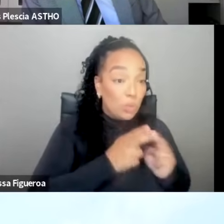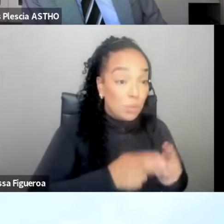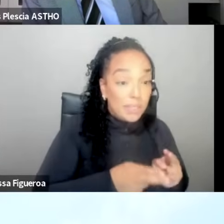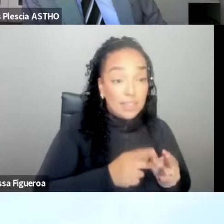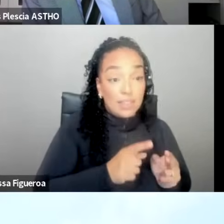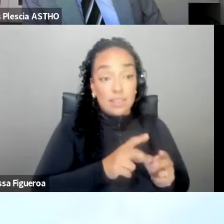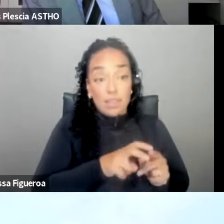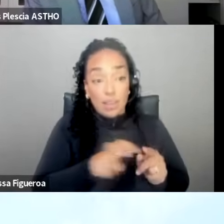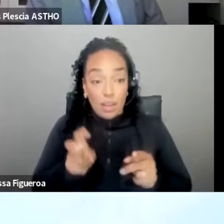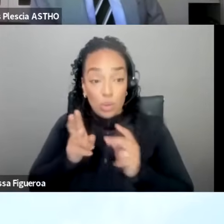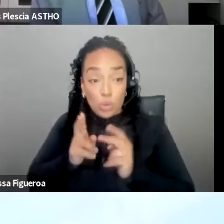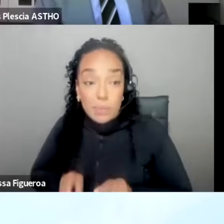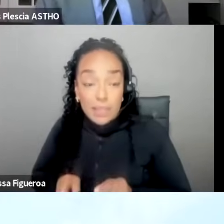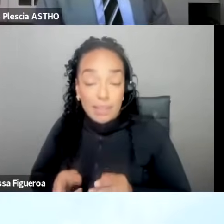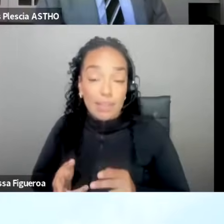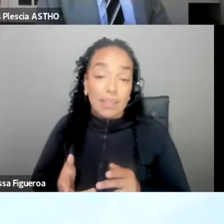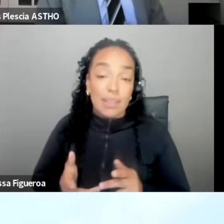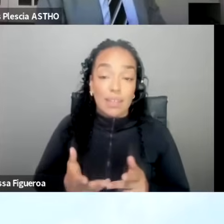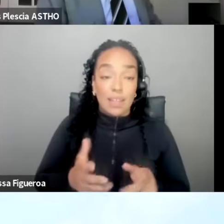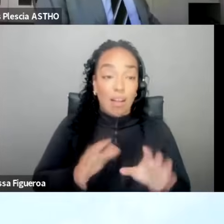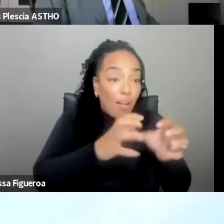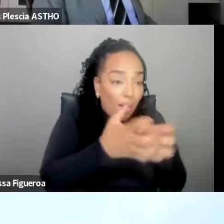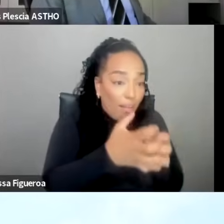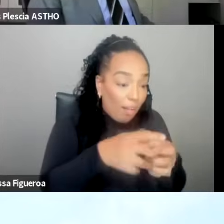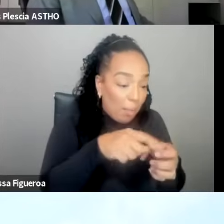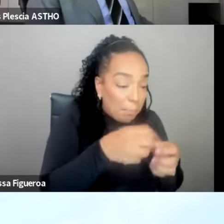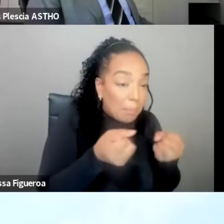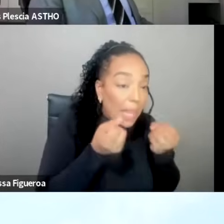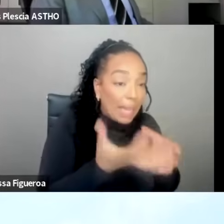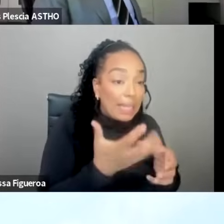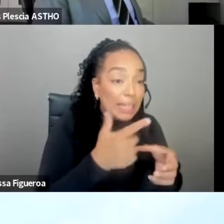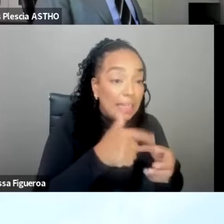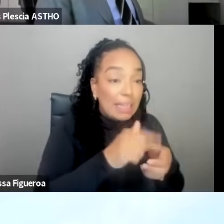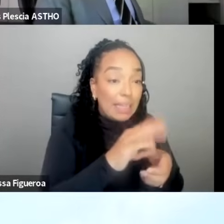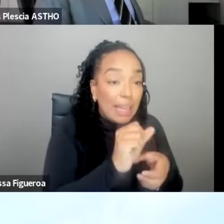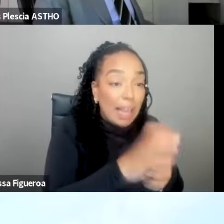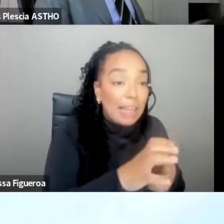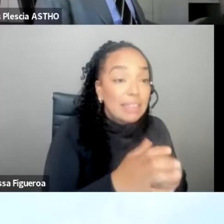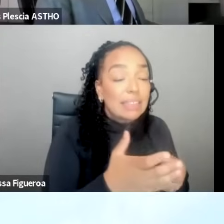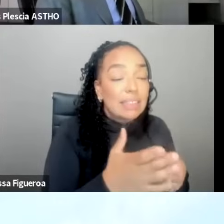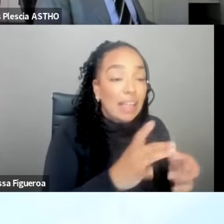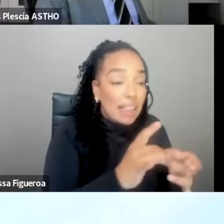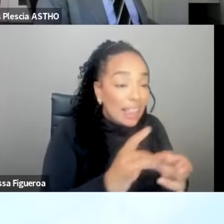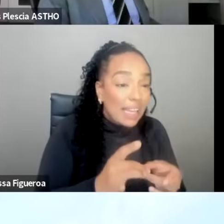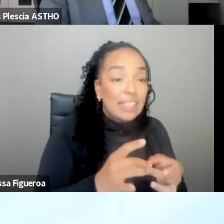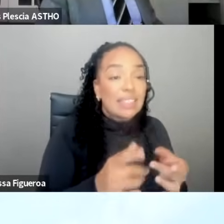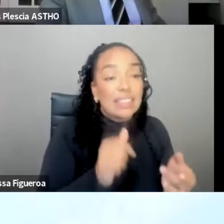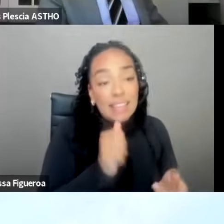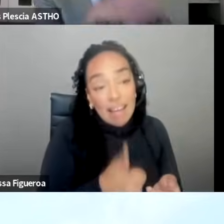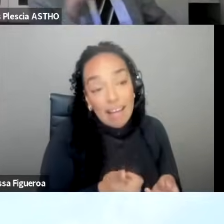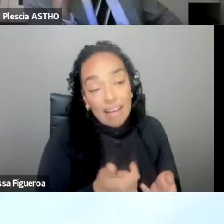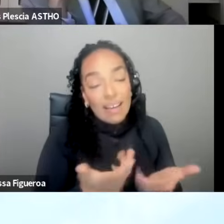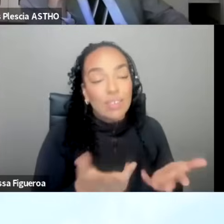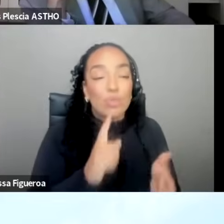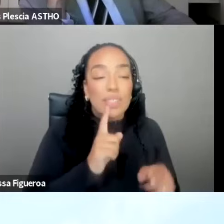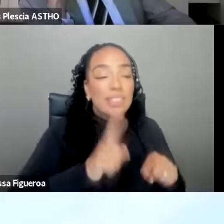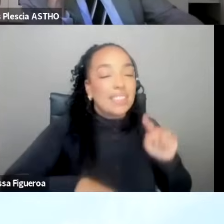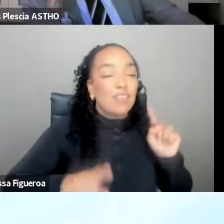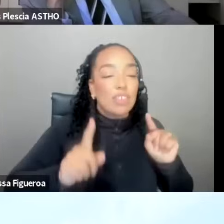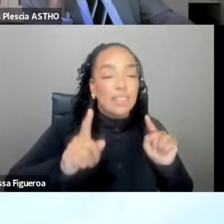of cases. Epidemiology linked, not epi-linked, lots of different, there's no